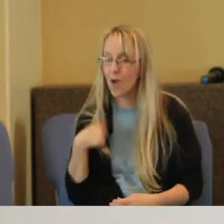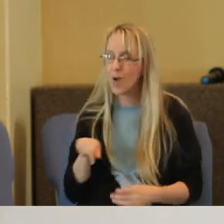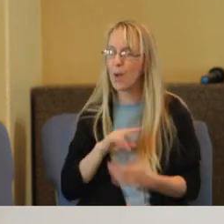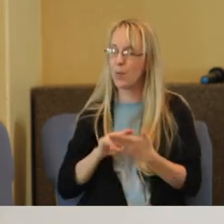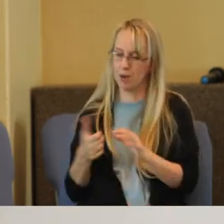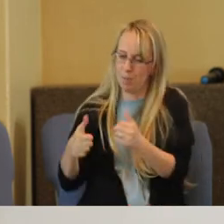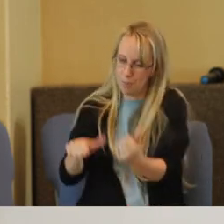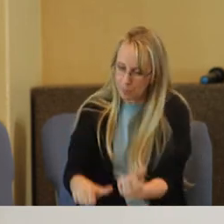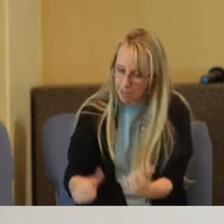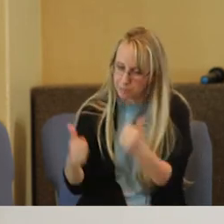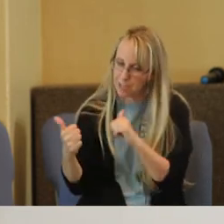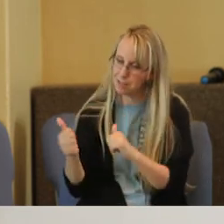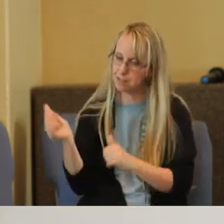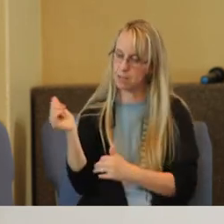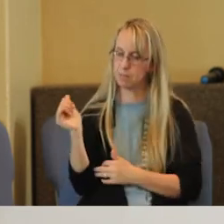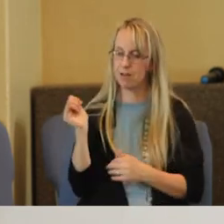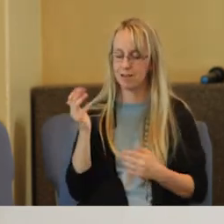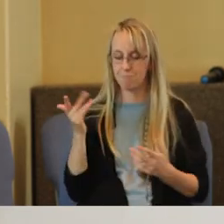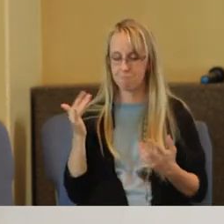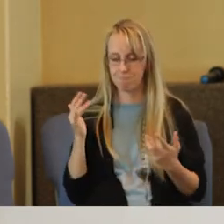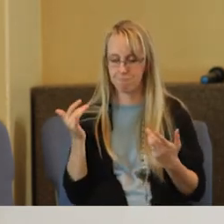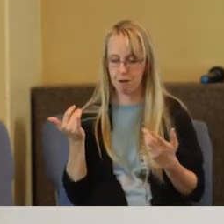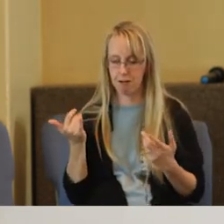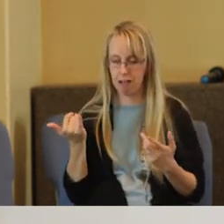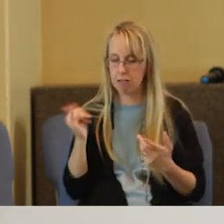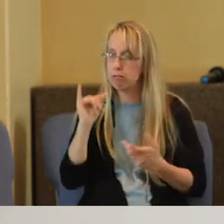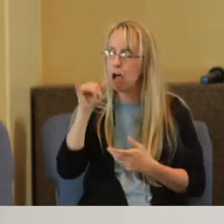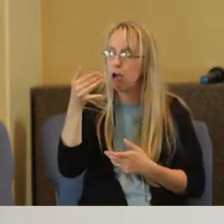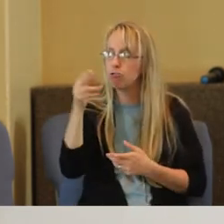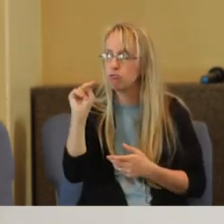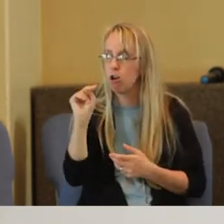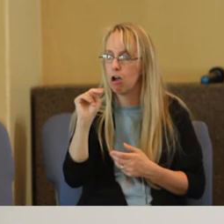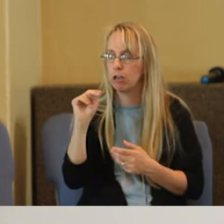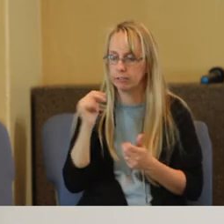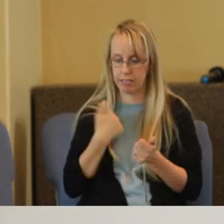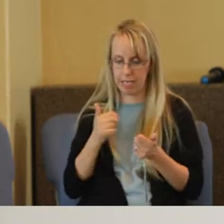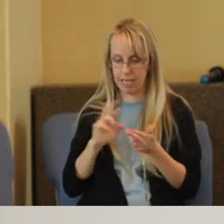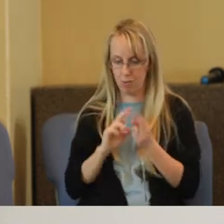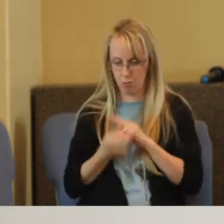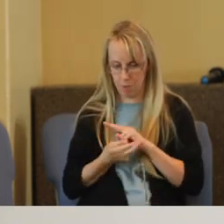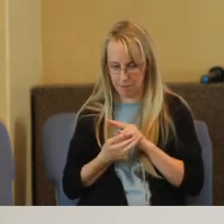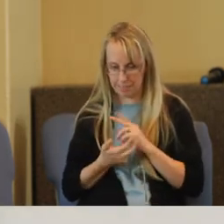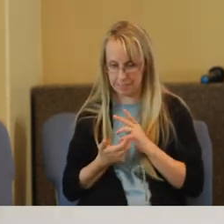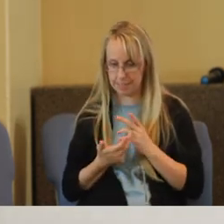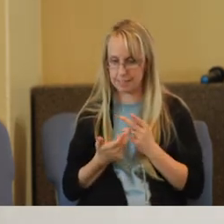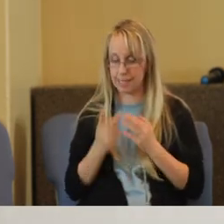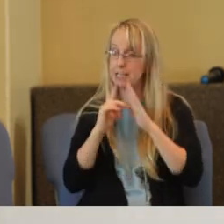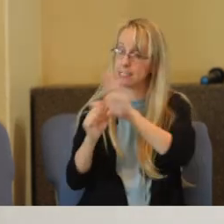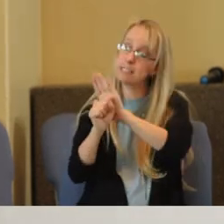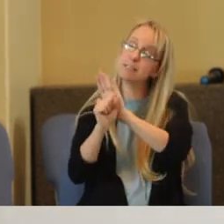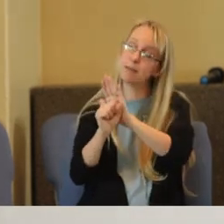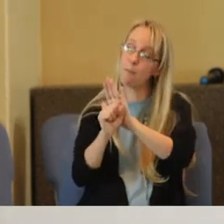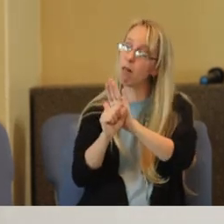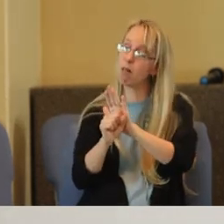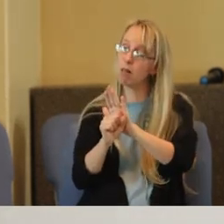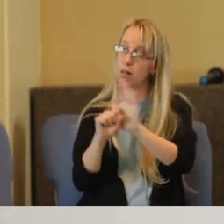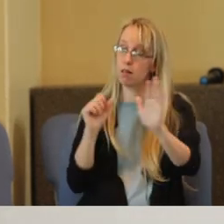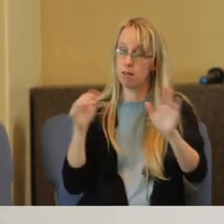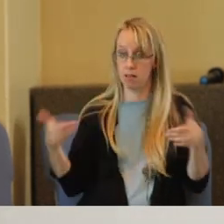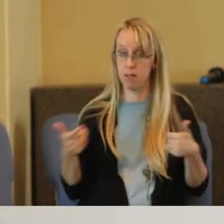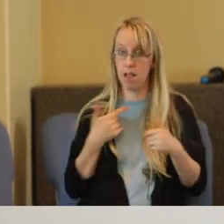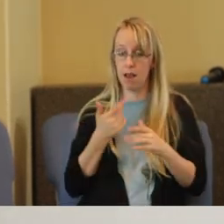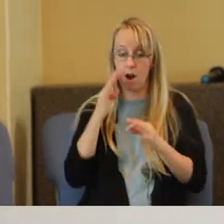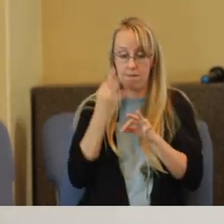course, like John did, into repentance. It's a symbol, as we profess in our faith, that